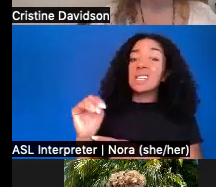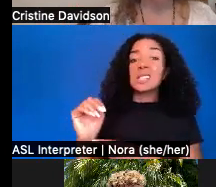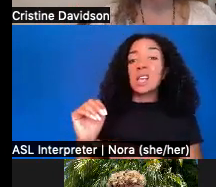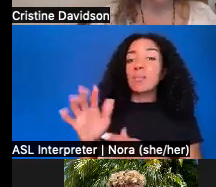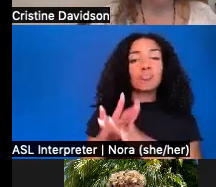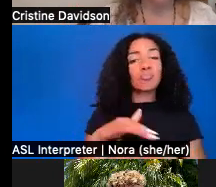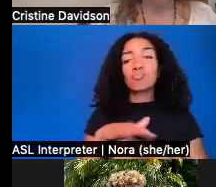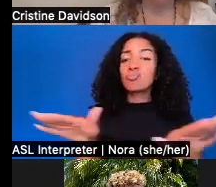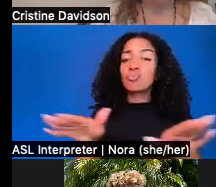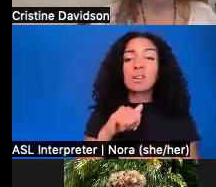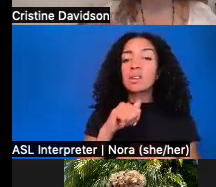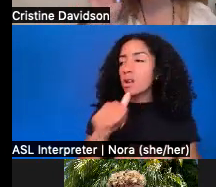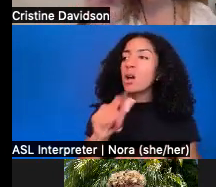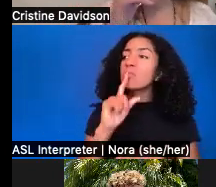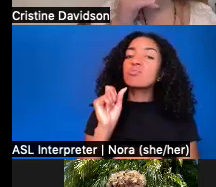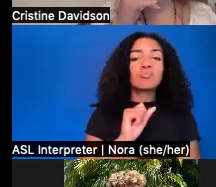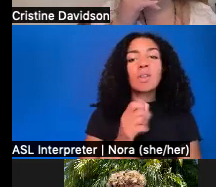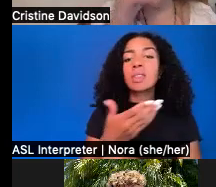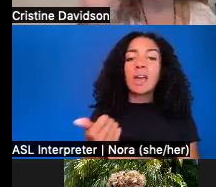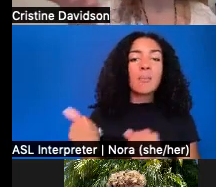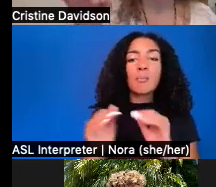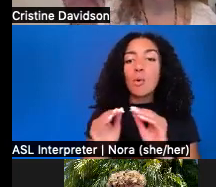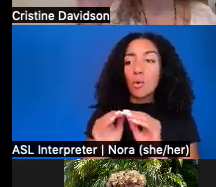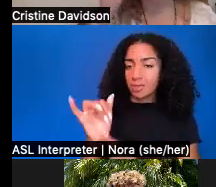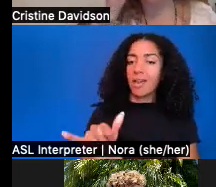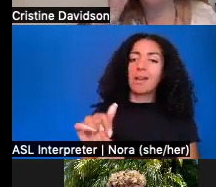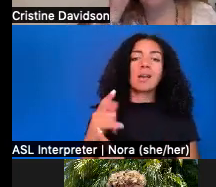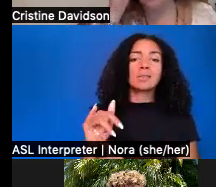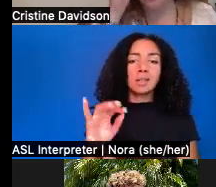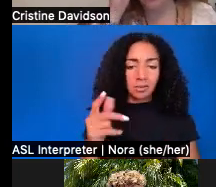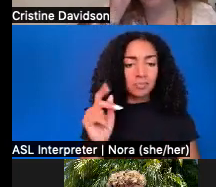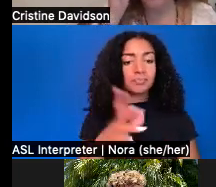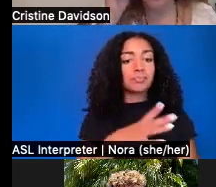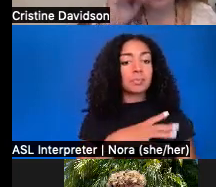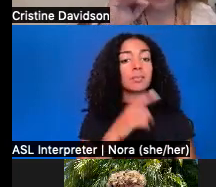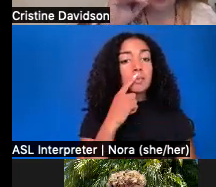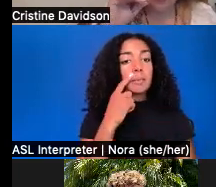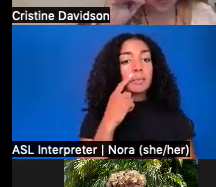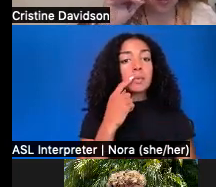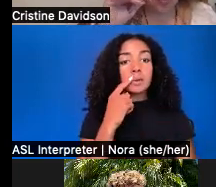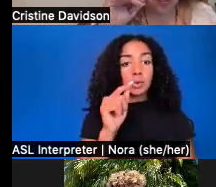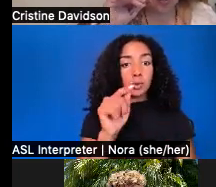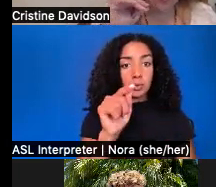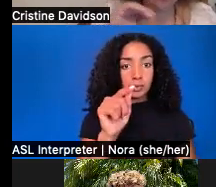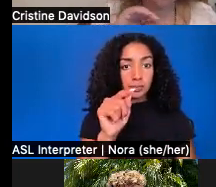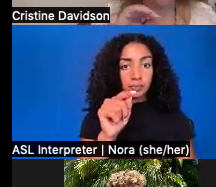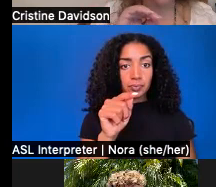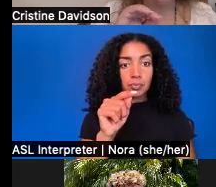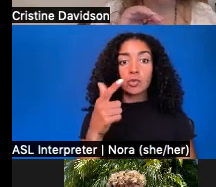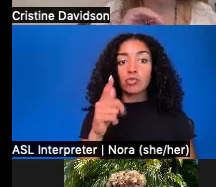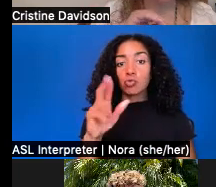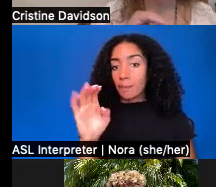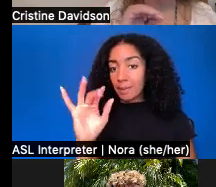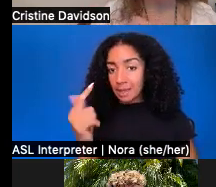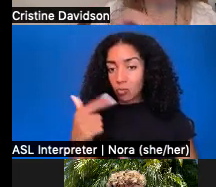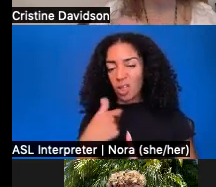Abusing that legal process. So the thing about grooming, and we'll talk a little bit more about it later on, but you know, a harm doer will only